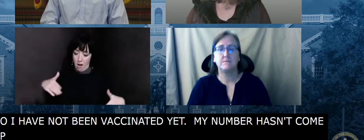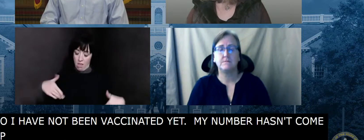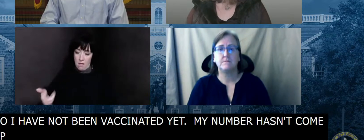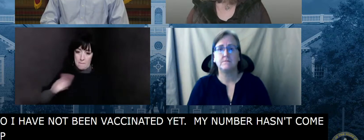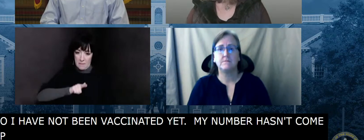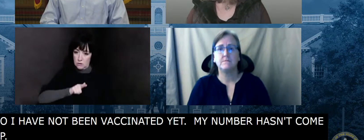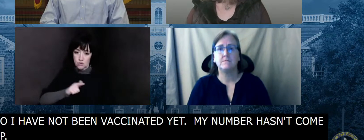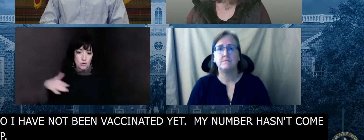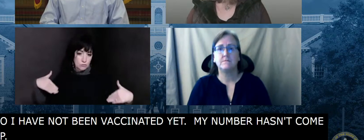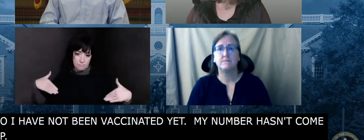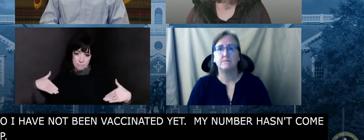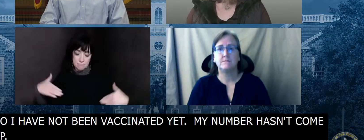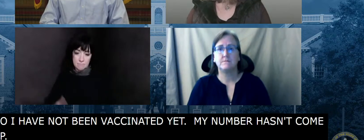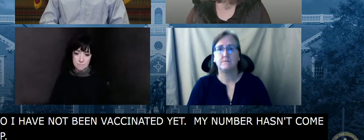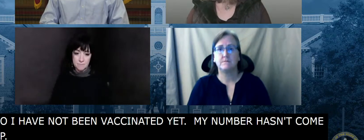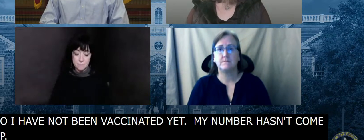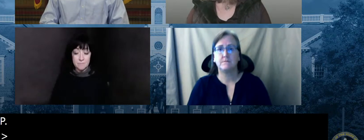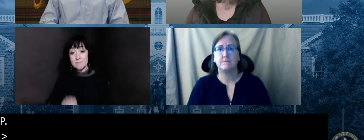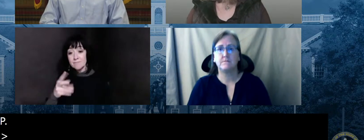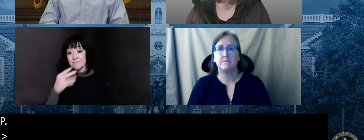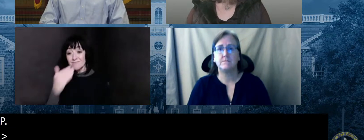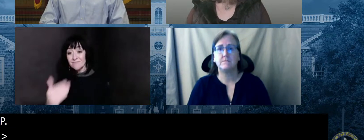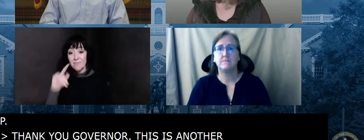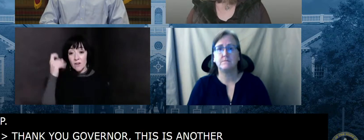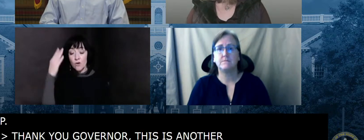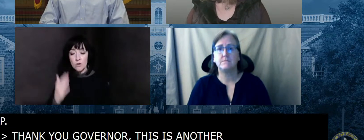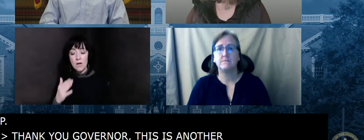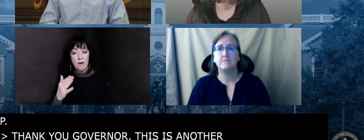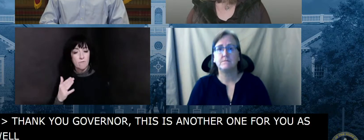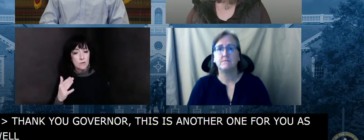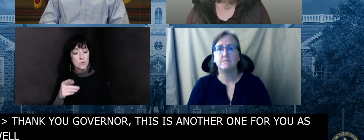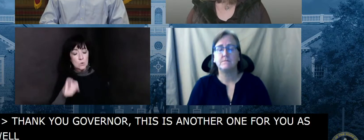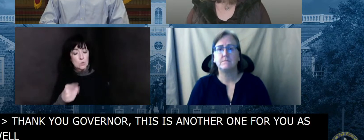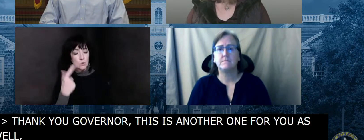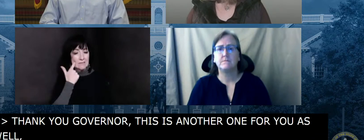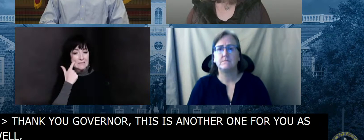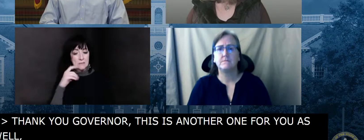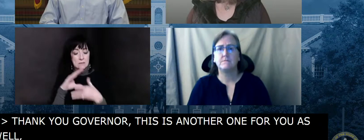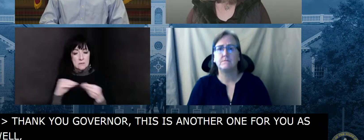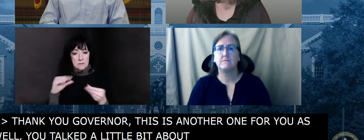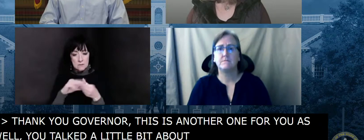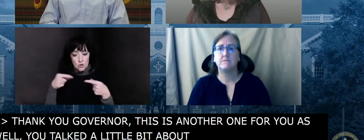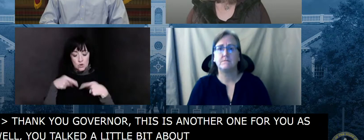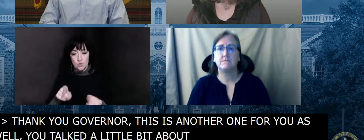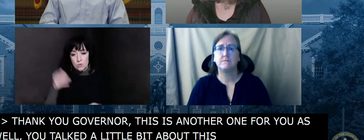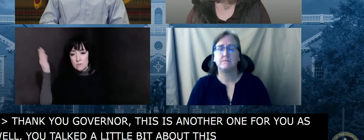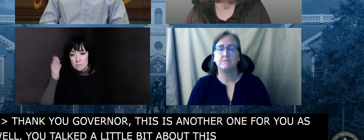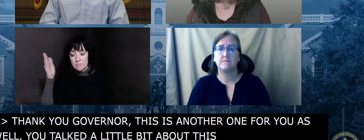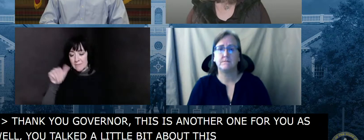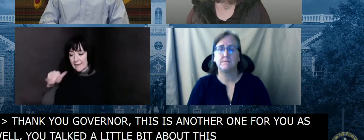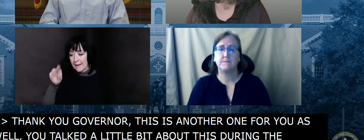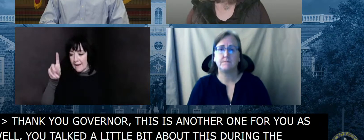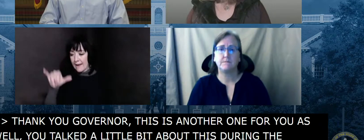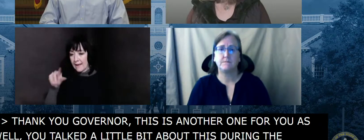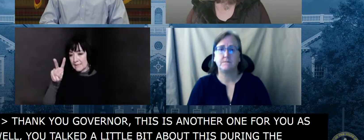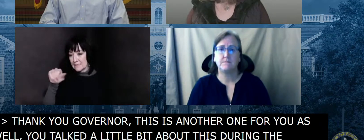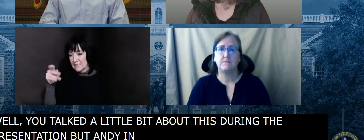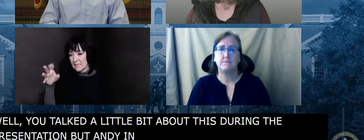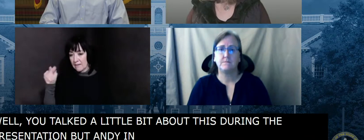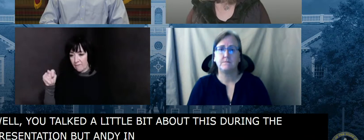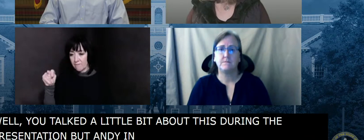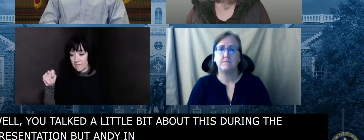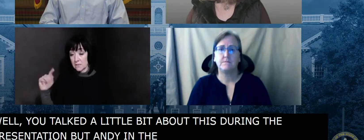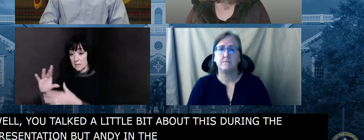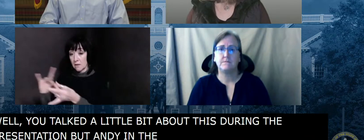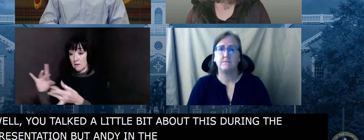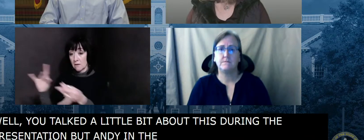Thank you, Governor. And I think this is another one for you as well. You talked a little bit about this during the presentation, but Andy Vincent in the comments asks,